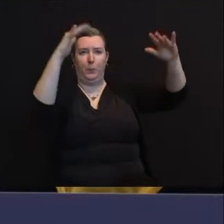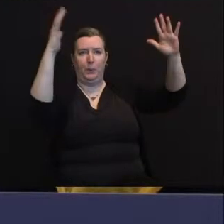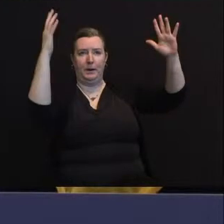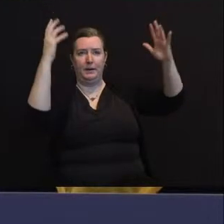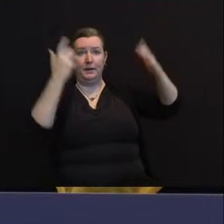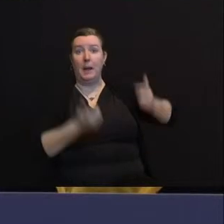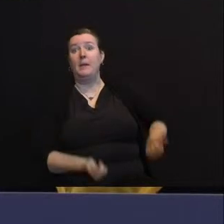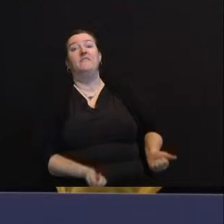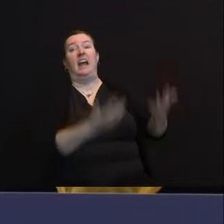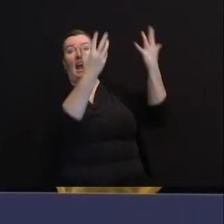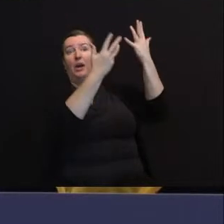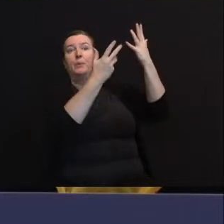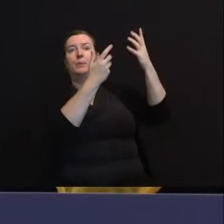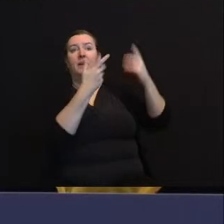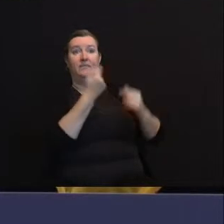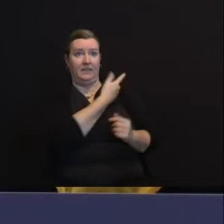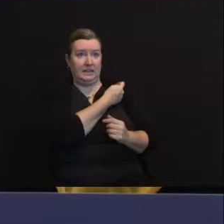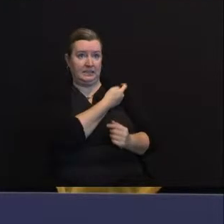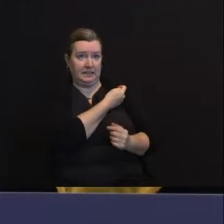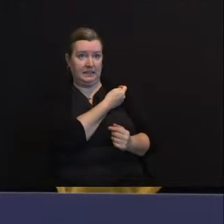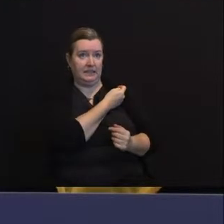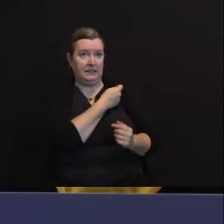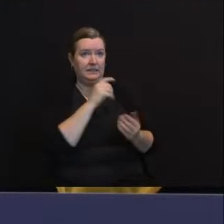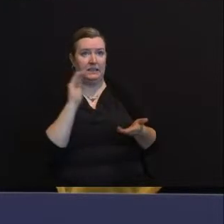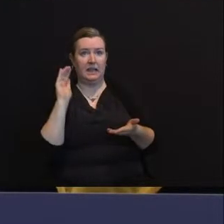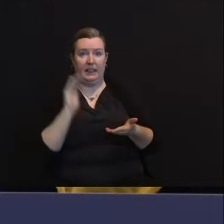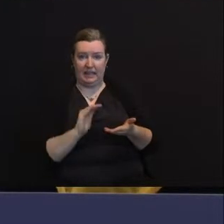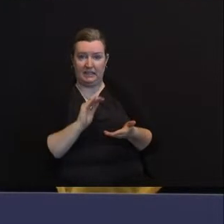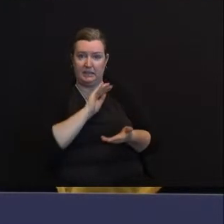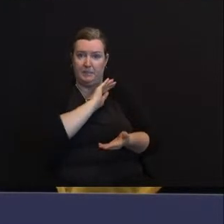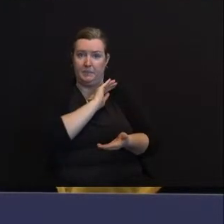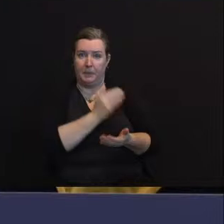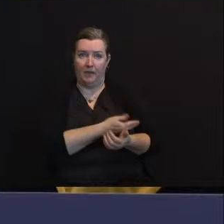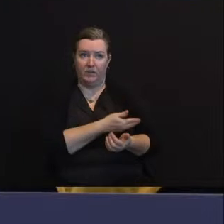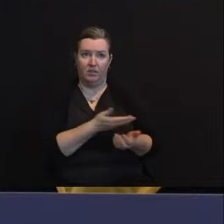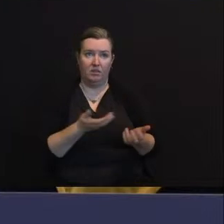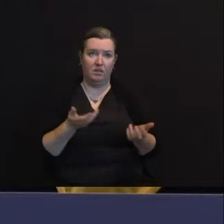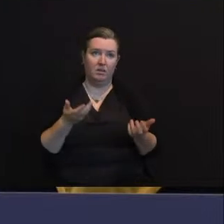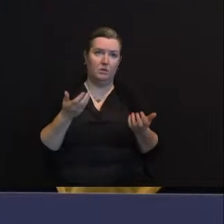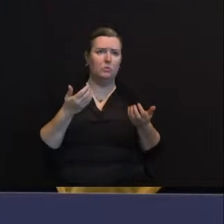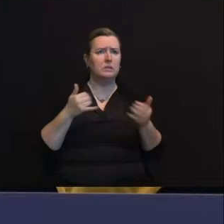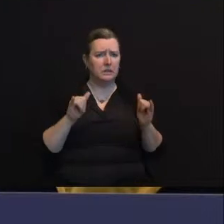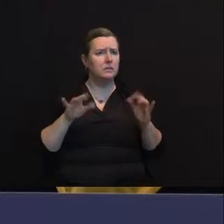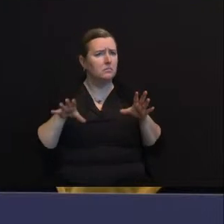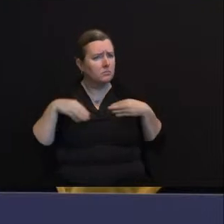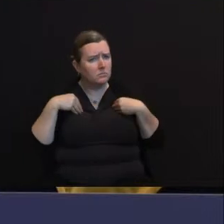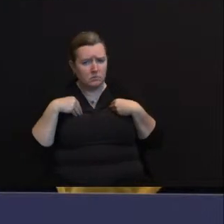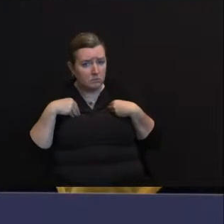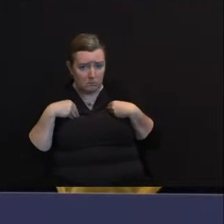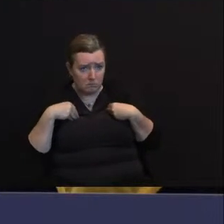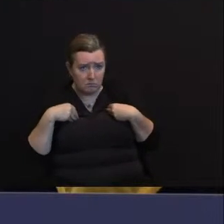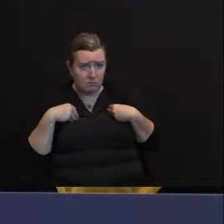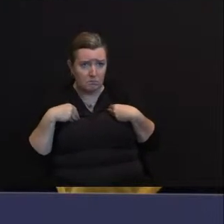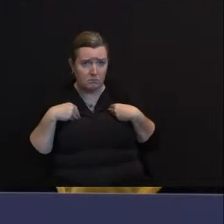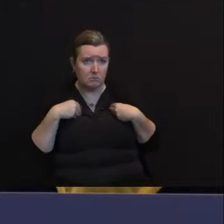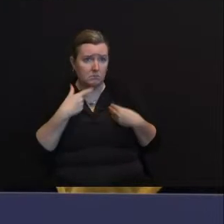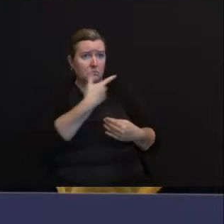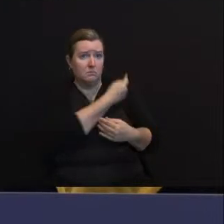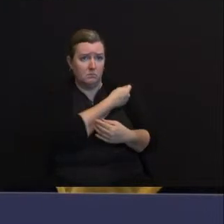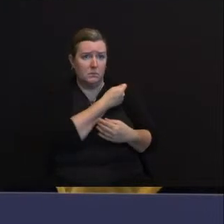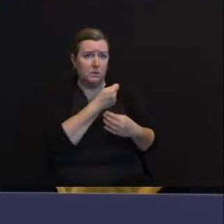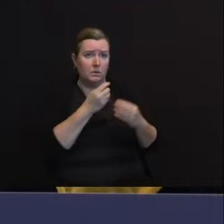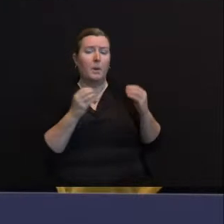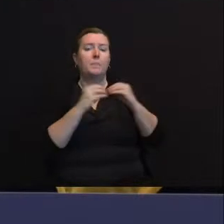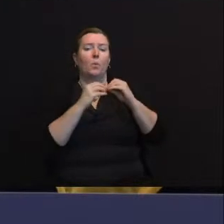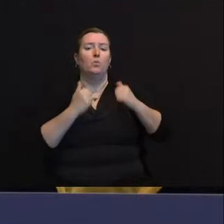And even if your vaccines were less potent, you'd still rather, more people will survive if we can get the infection